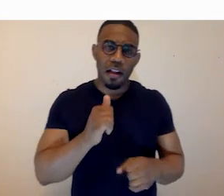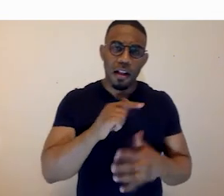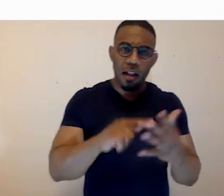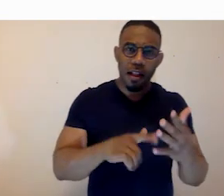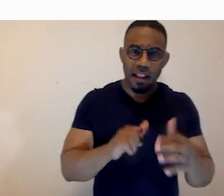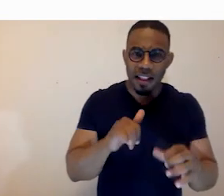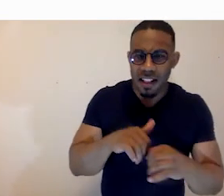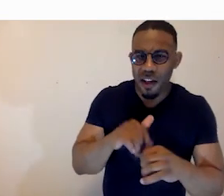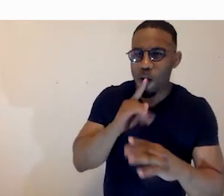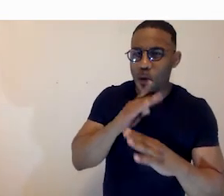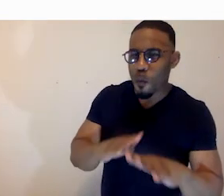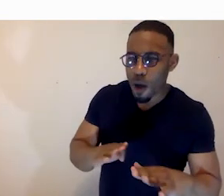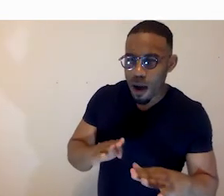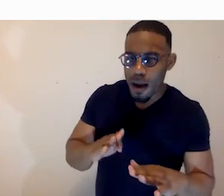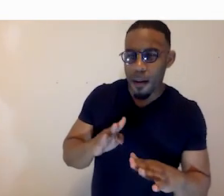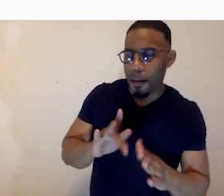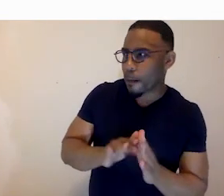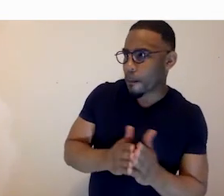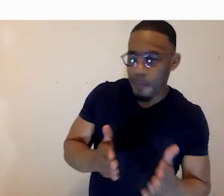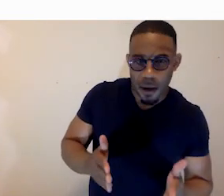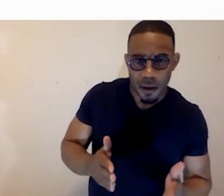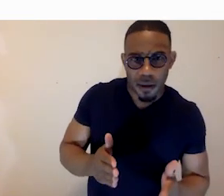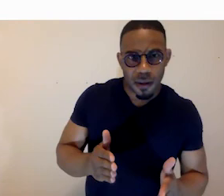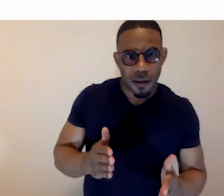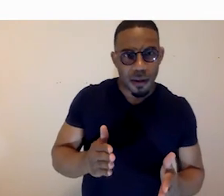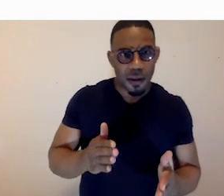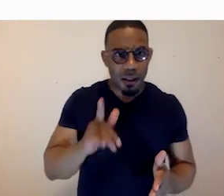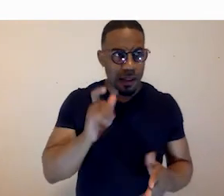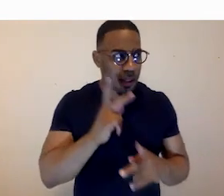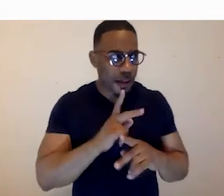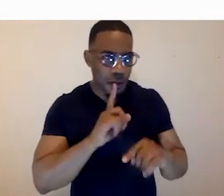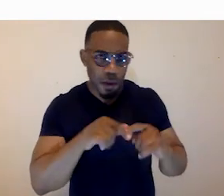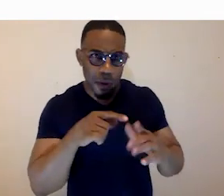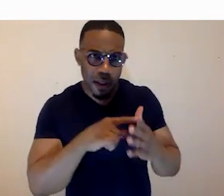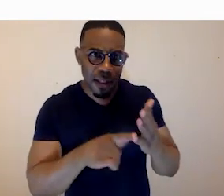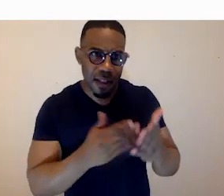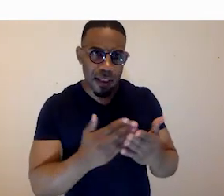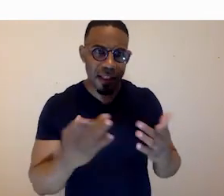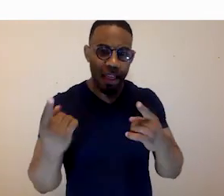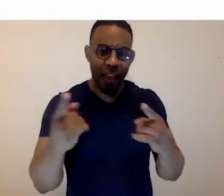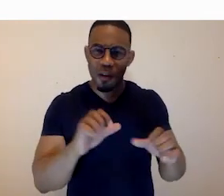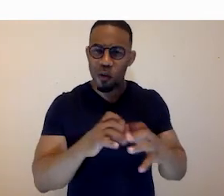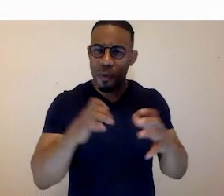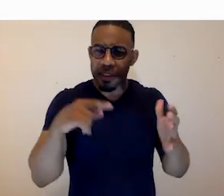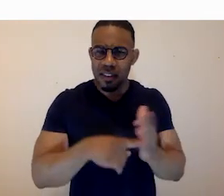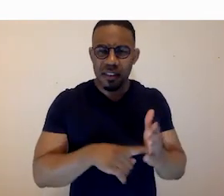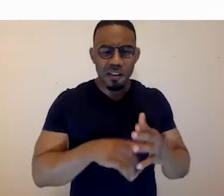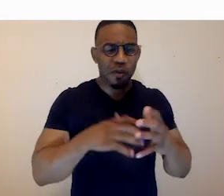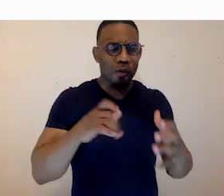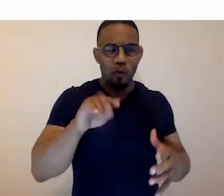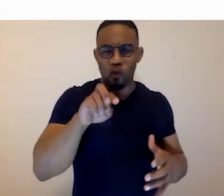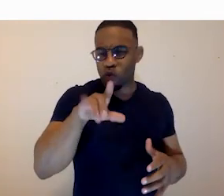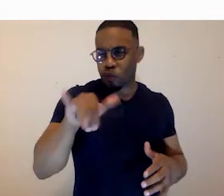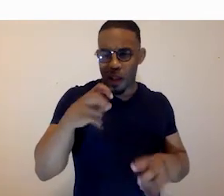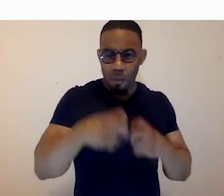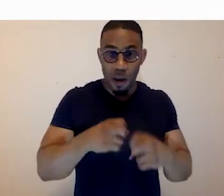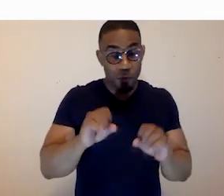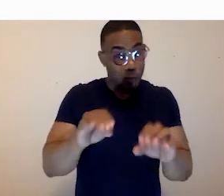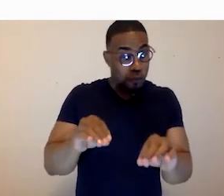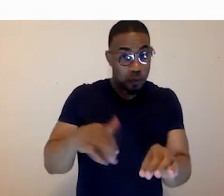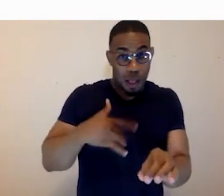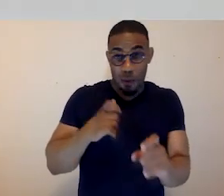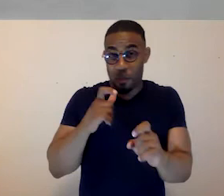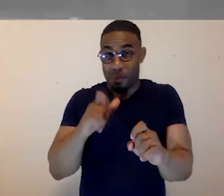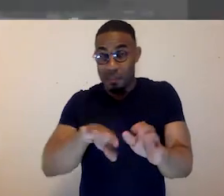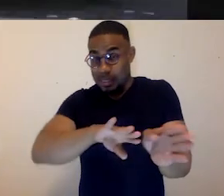is required by law that if you are going to give a talk about one of these things, you have to mention this thing called the trolley problem. So I'm going to